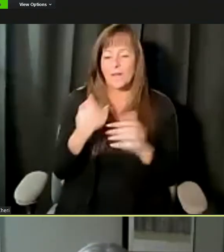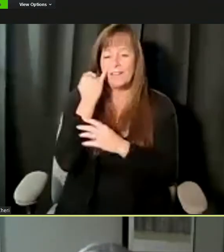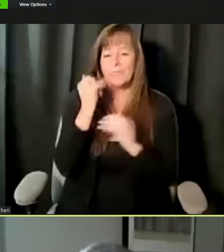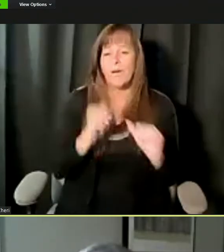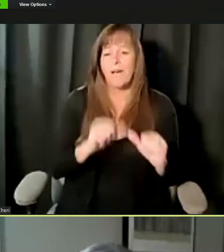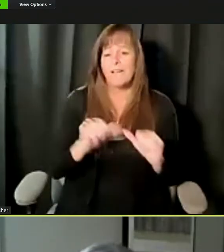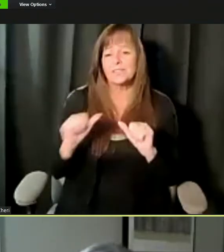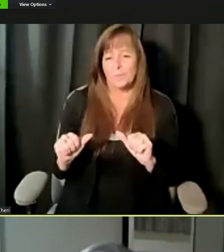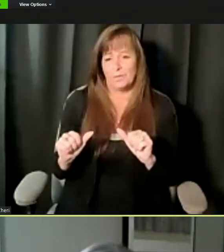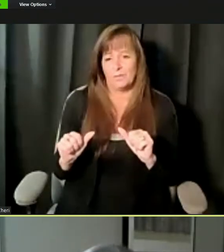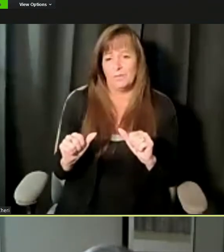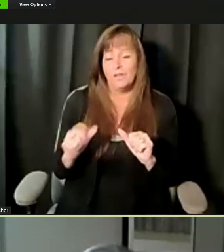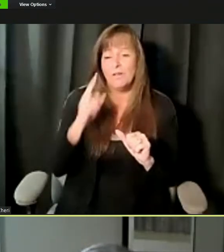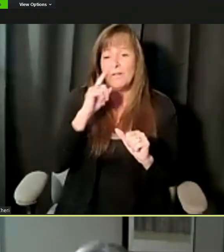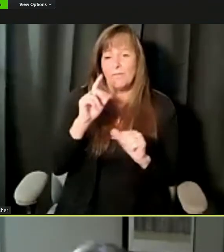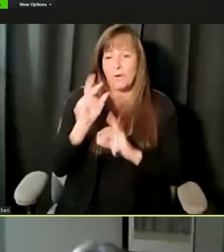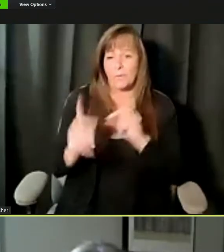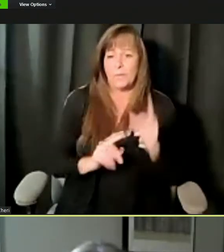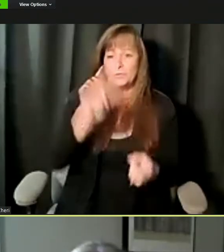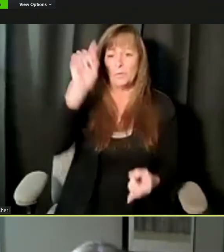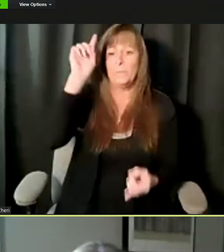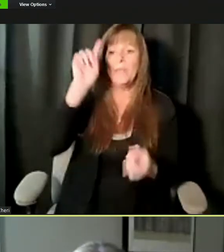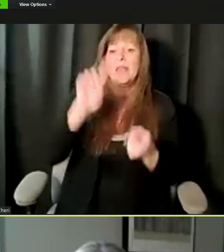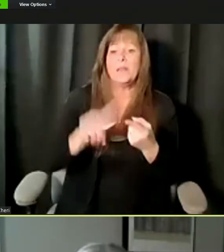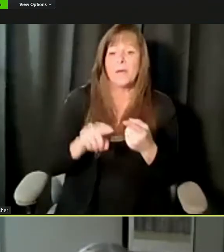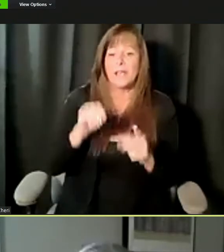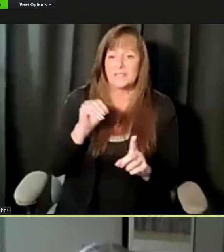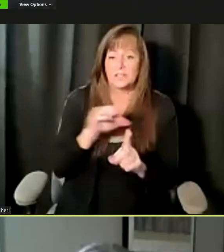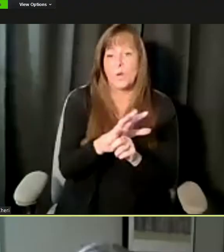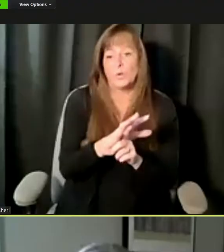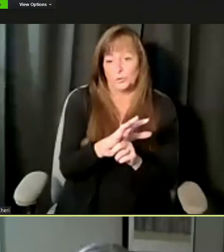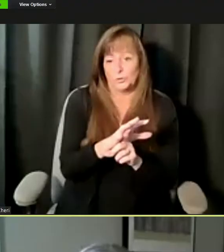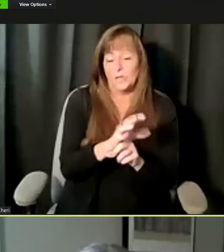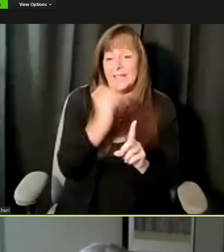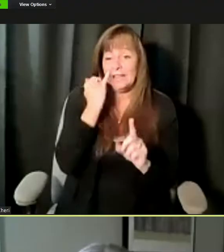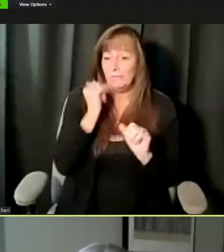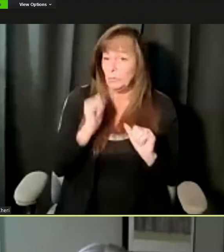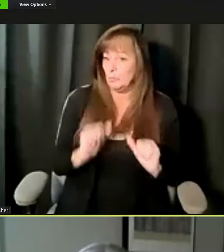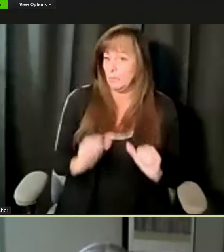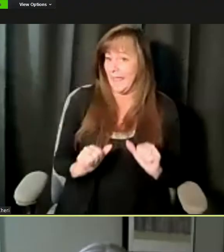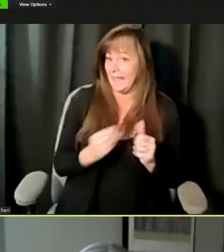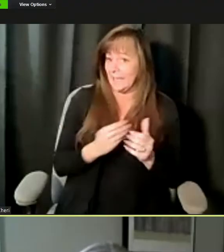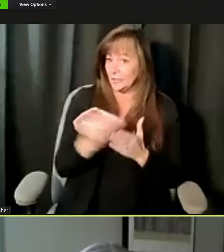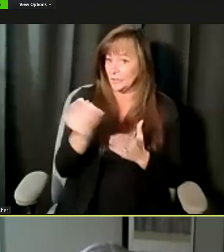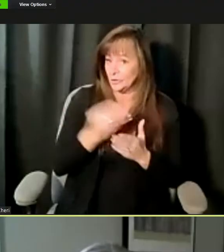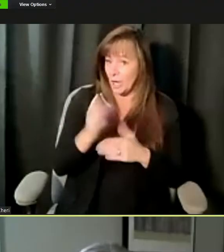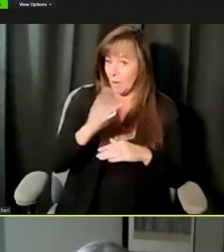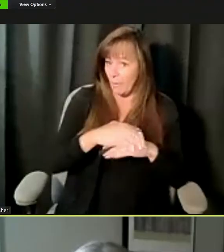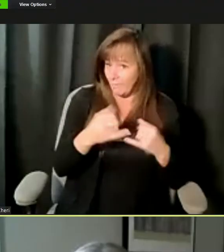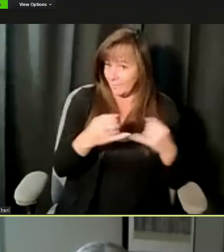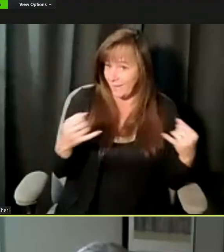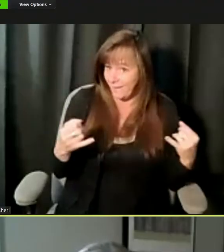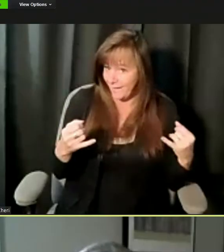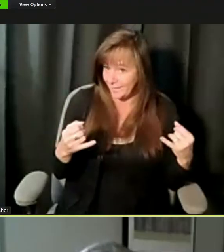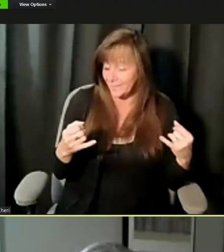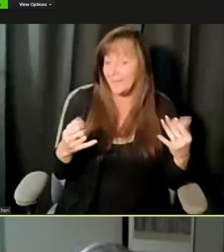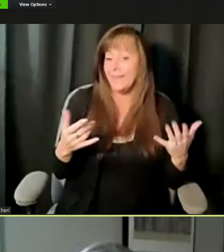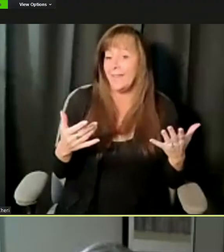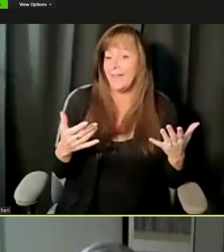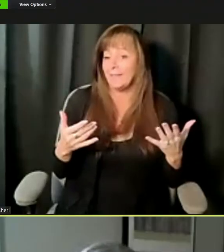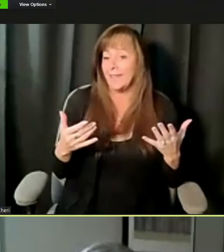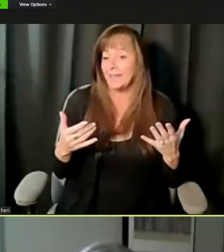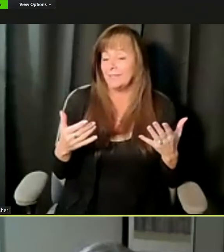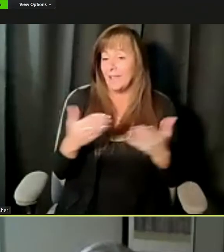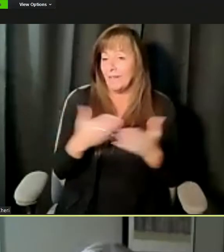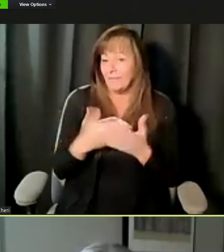for people to minimize their exposure. And so if you can shop online and have things delivered, or